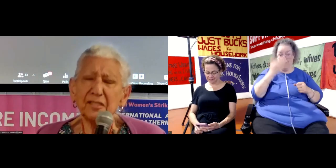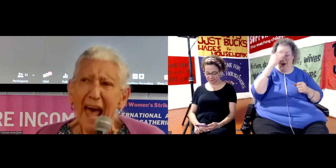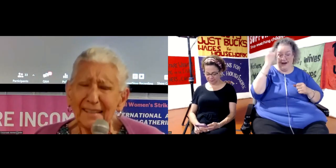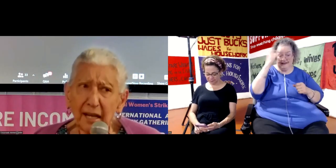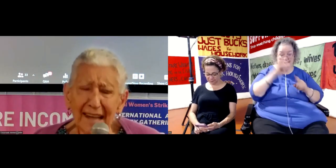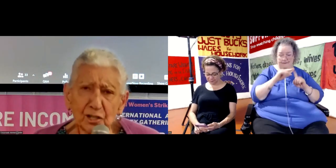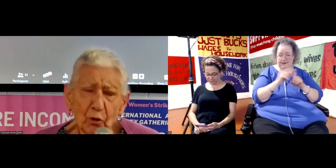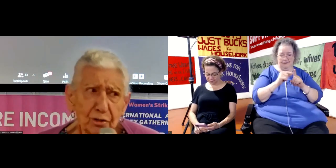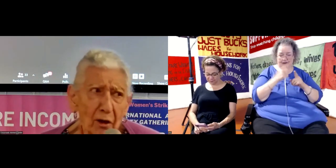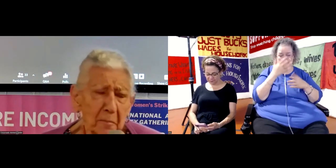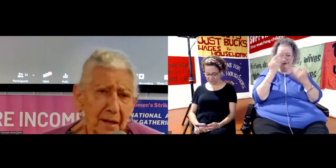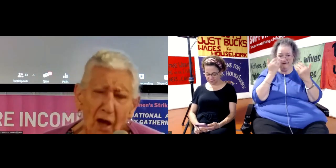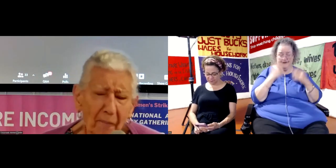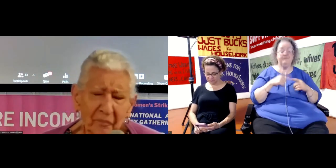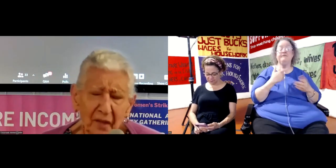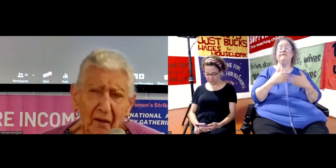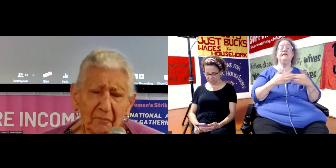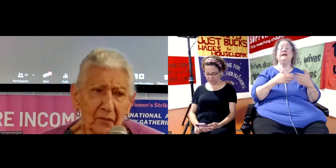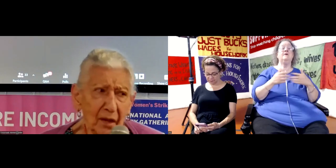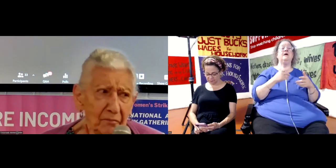We stand against autonomy,